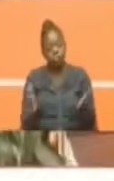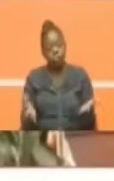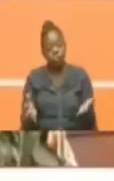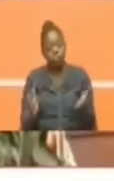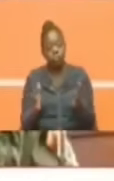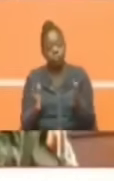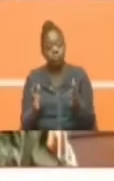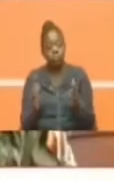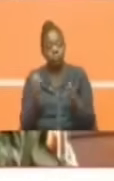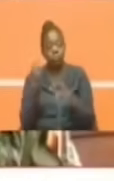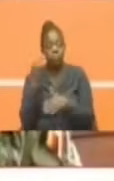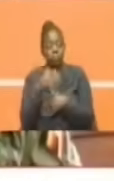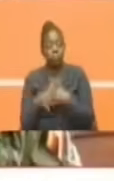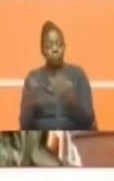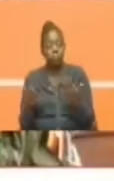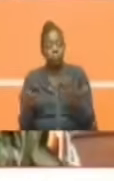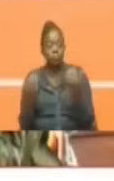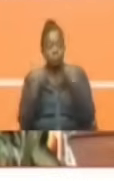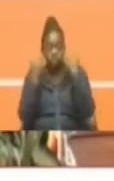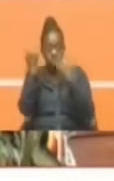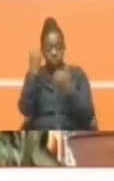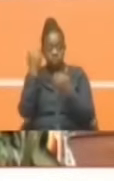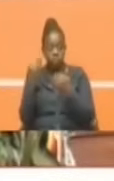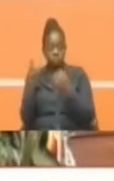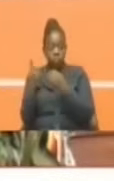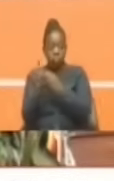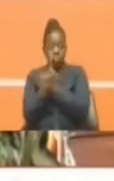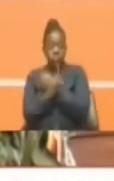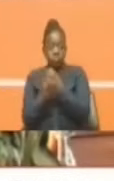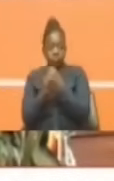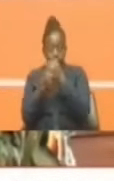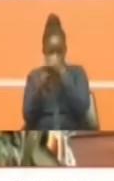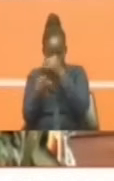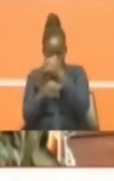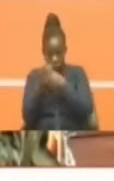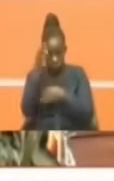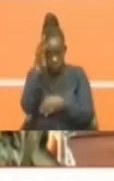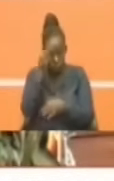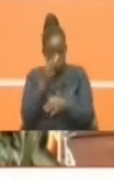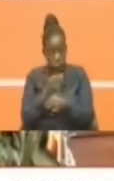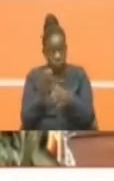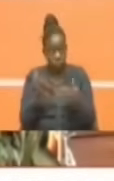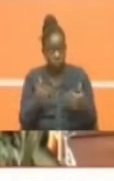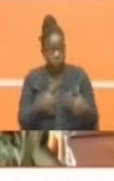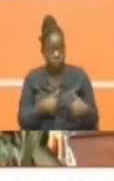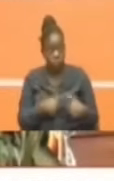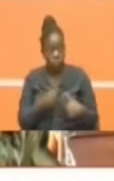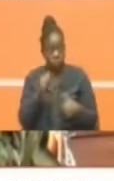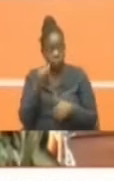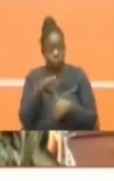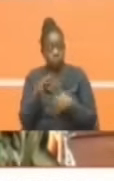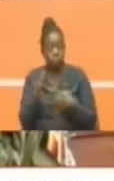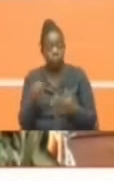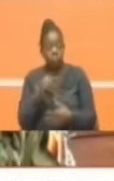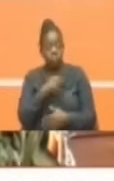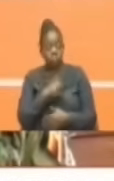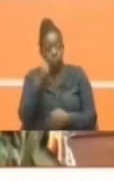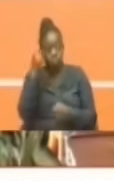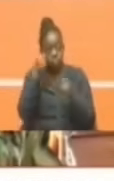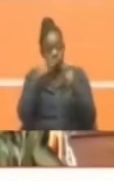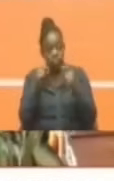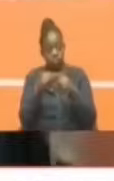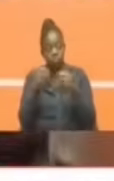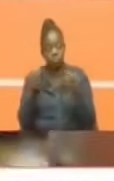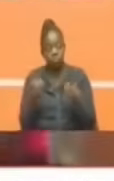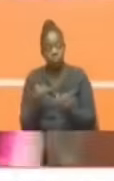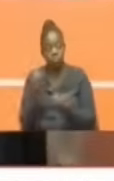obayitirivu nnyo. Ekyo ekiviiriddeko omulamuzi w'eddaala erisooka mu disitulikiti y'ekyenjojo kwagala Faith Eileen ng'abadde muganzi w'omugenzi okiyote neyetondera abakungu baziko nefamiri